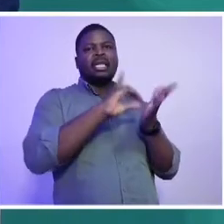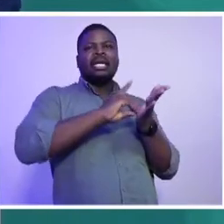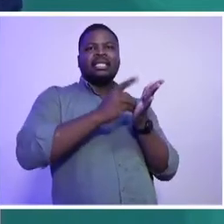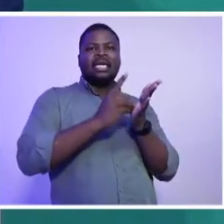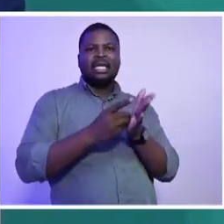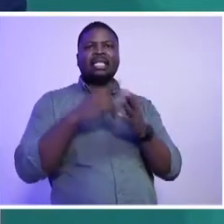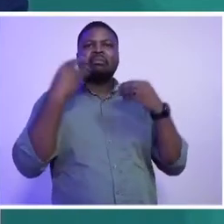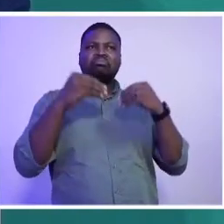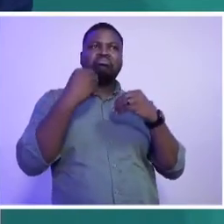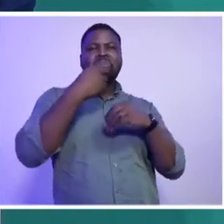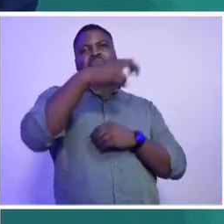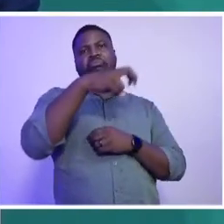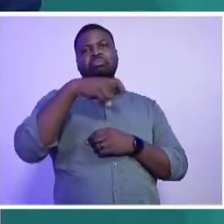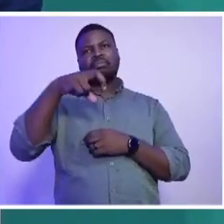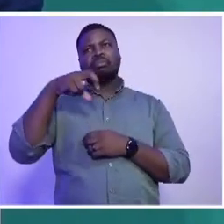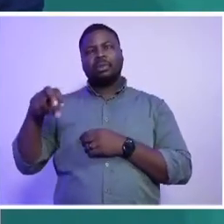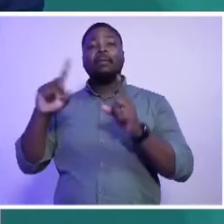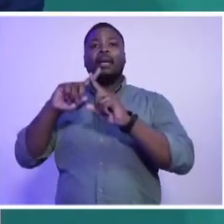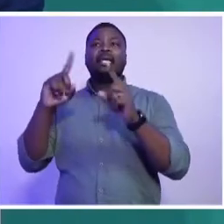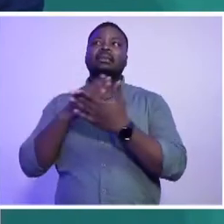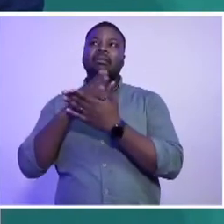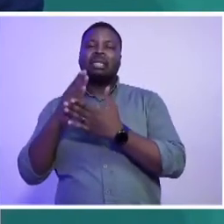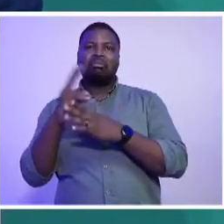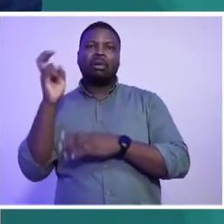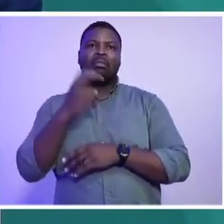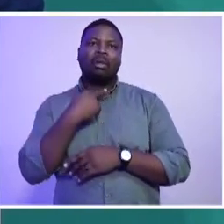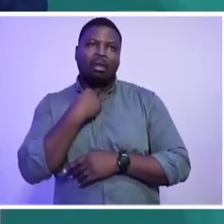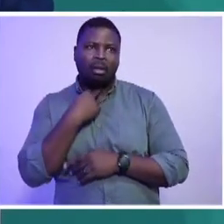their representatives